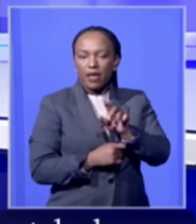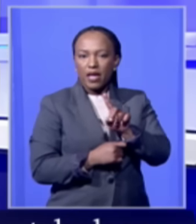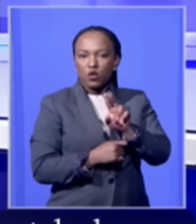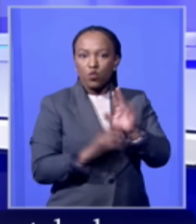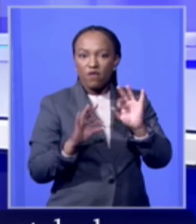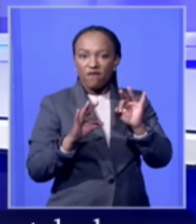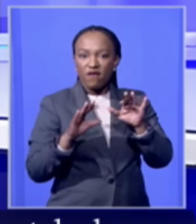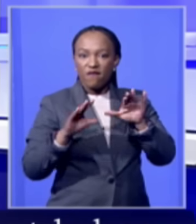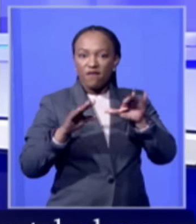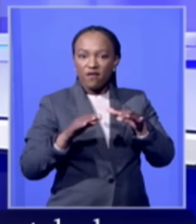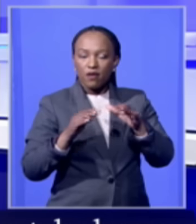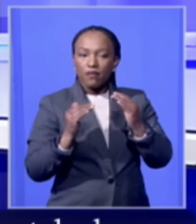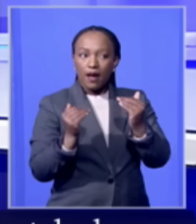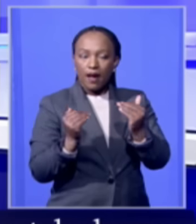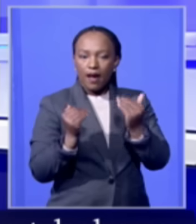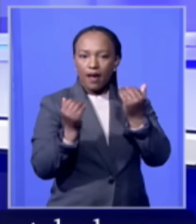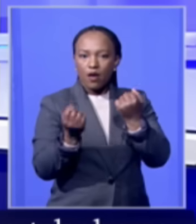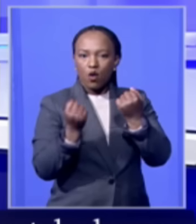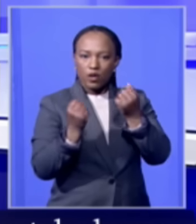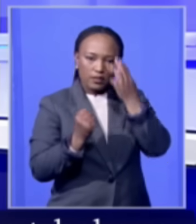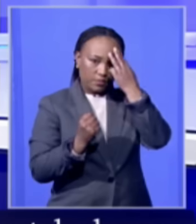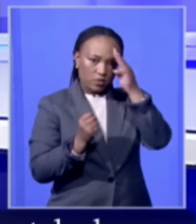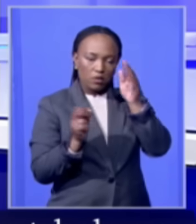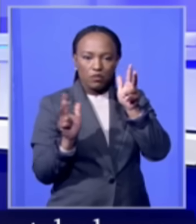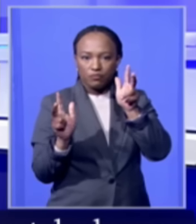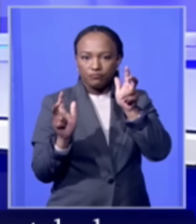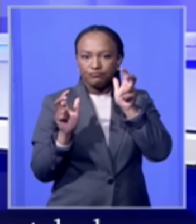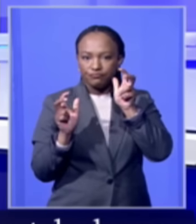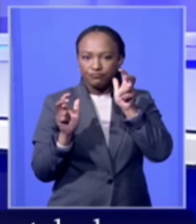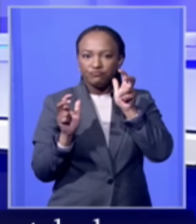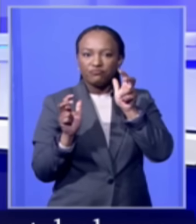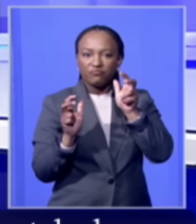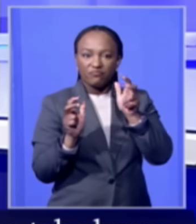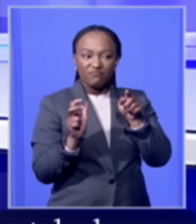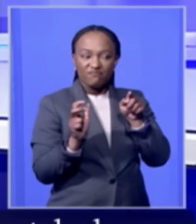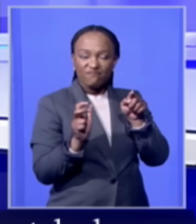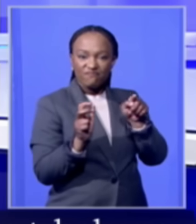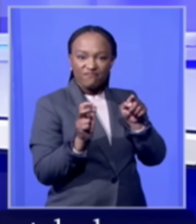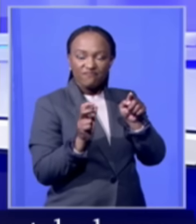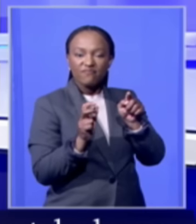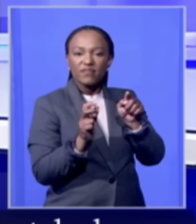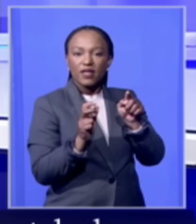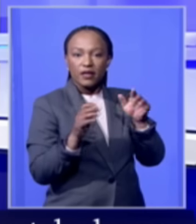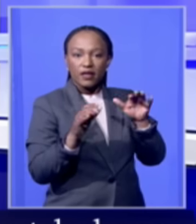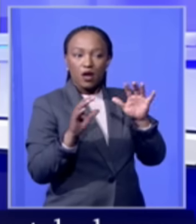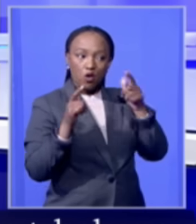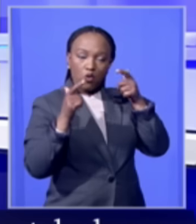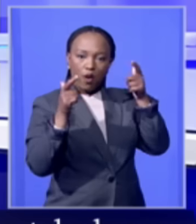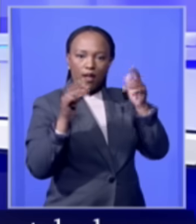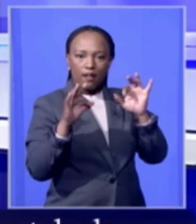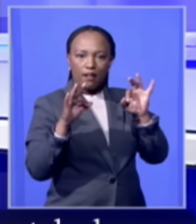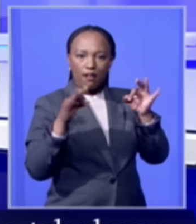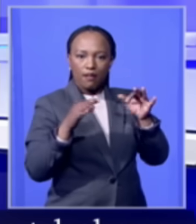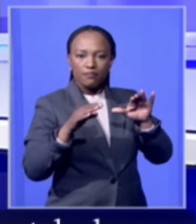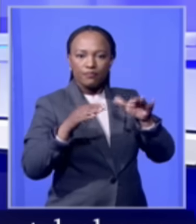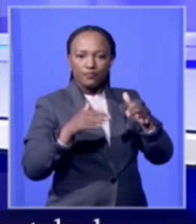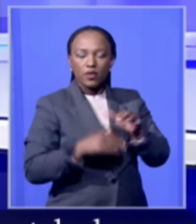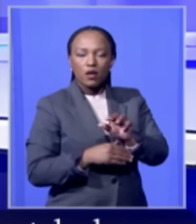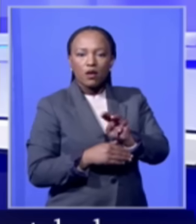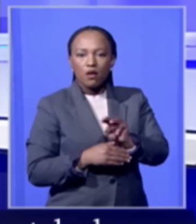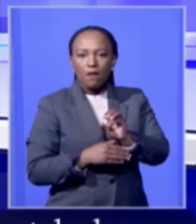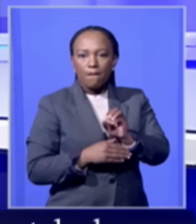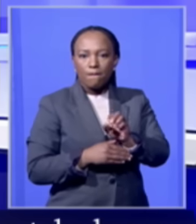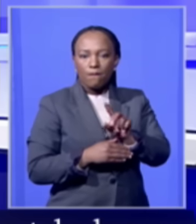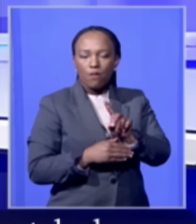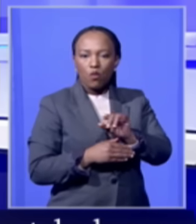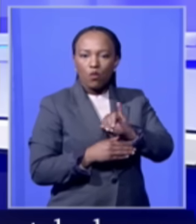Pretoria gausinyana. Seo ka ge lekgotla la mošate wa motšatši le utolotše gore kantoro ya mopresidente le ba kgoro ya pušotirišano le merero